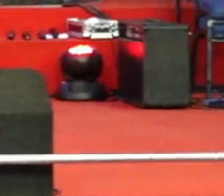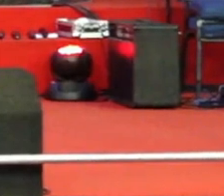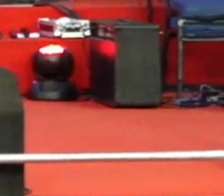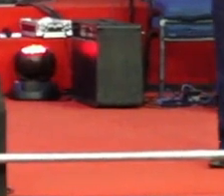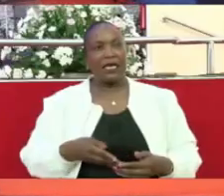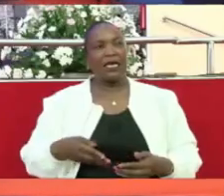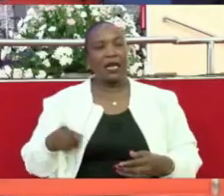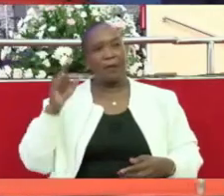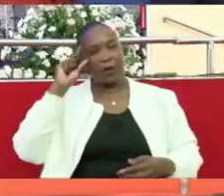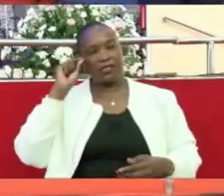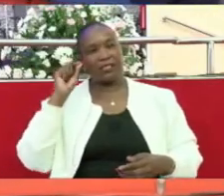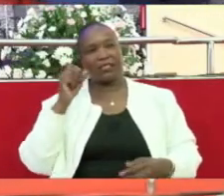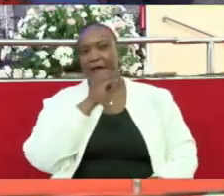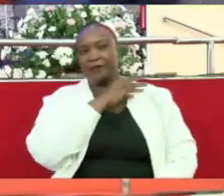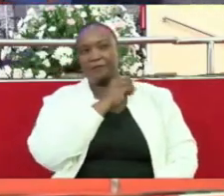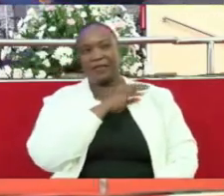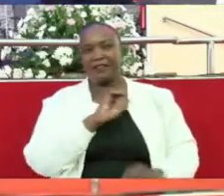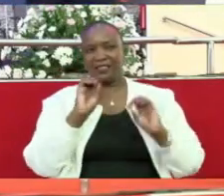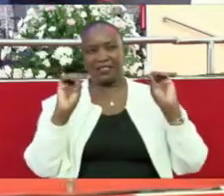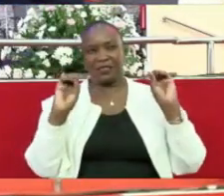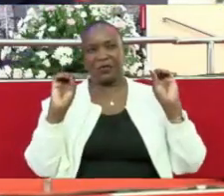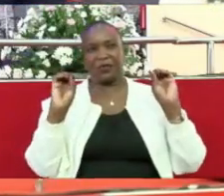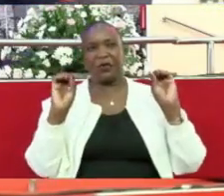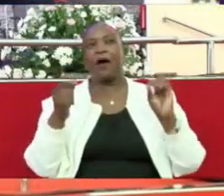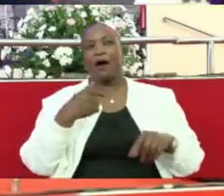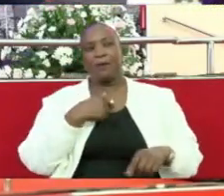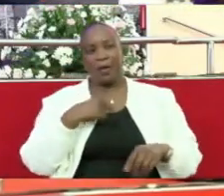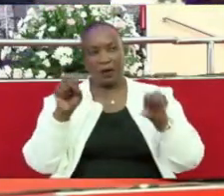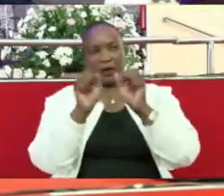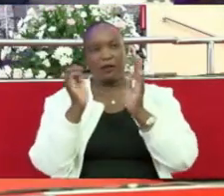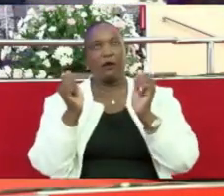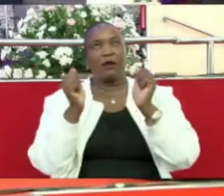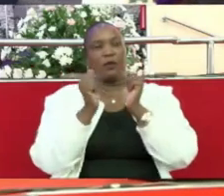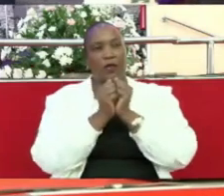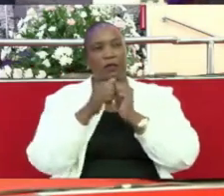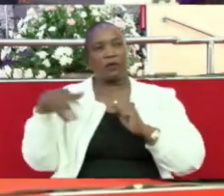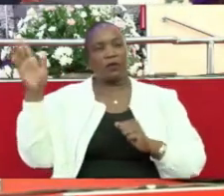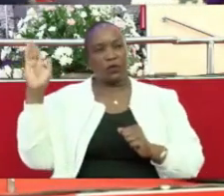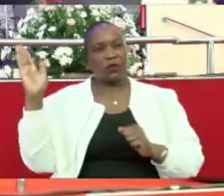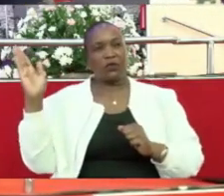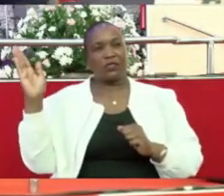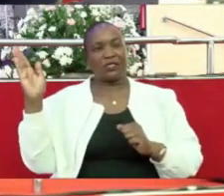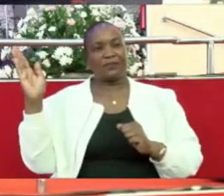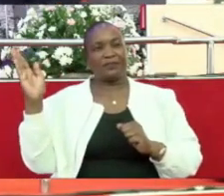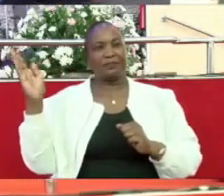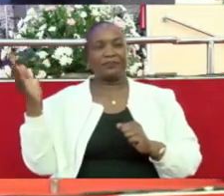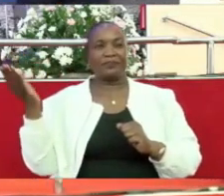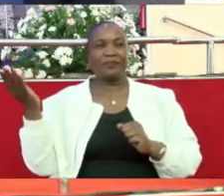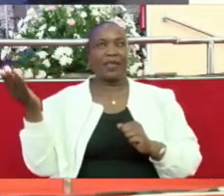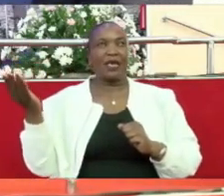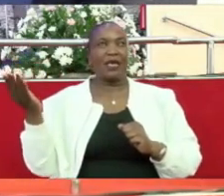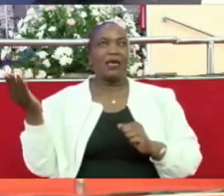with you. And the Egyptians that are pursuing you, though there is a mountain of a Red Sea before you,